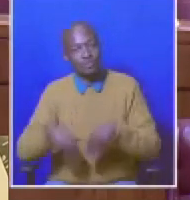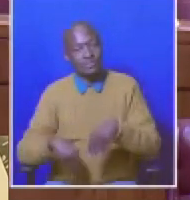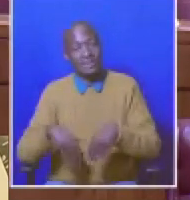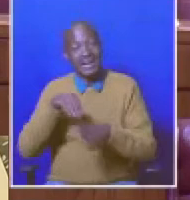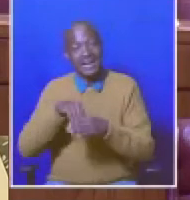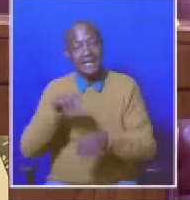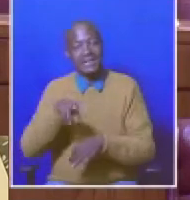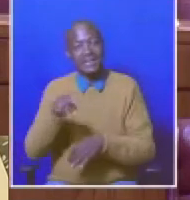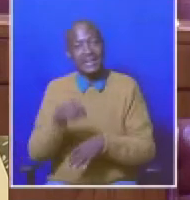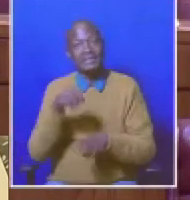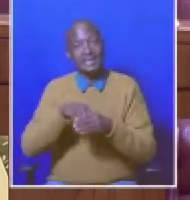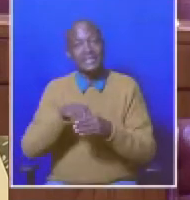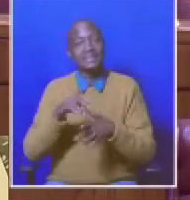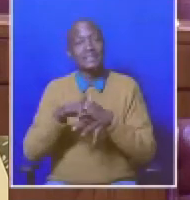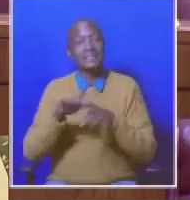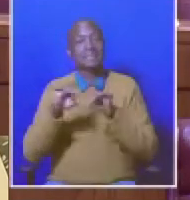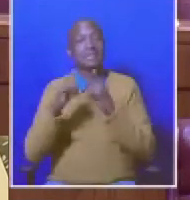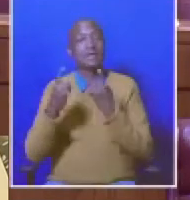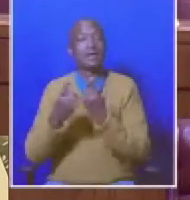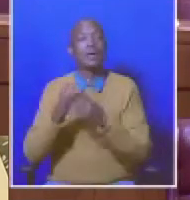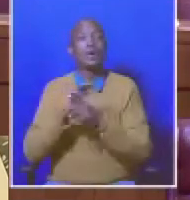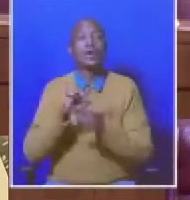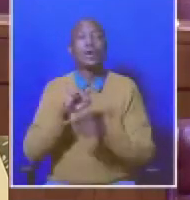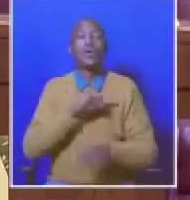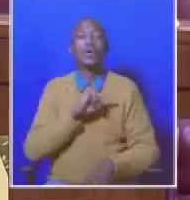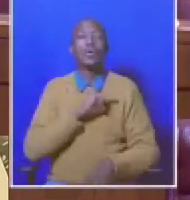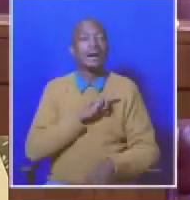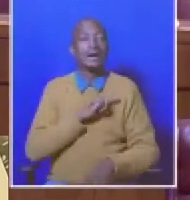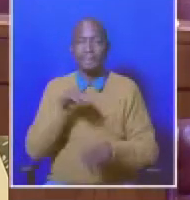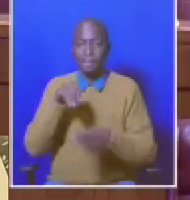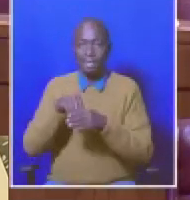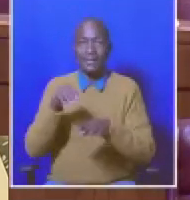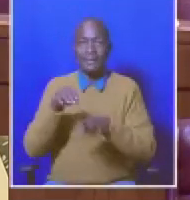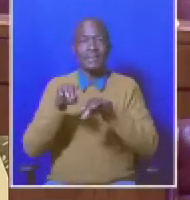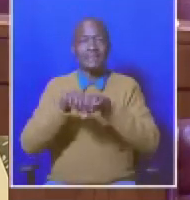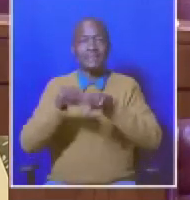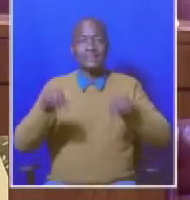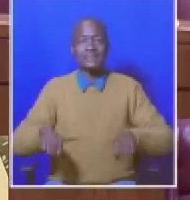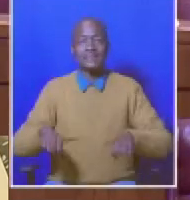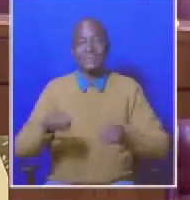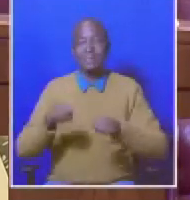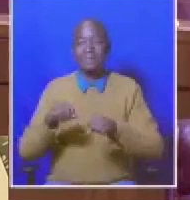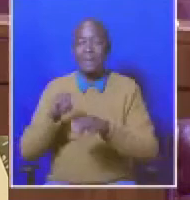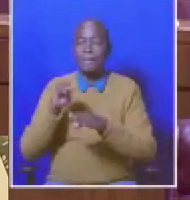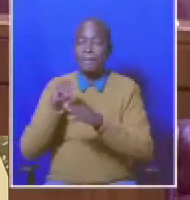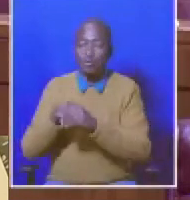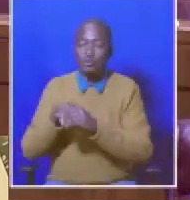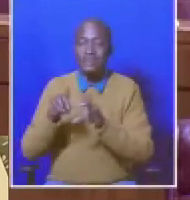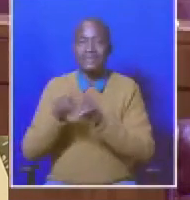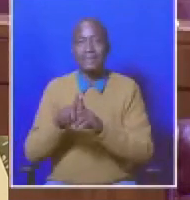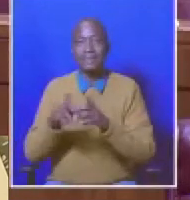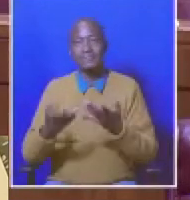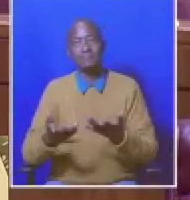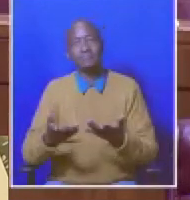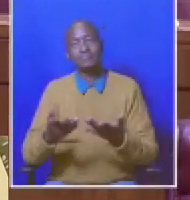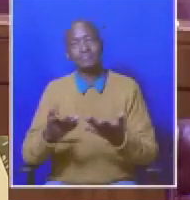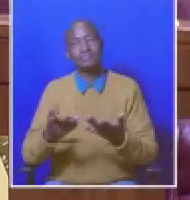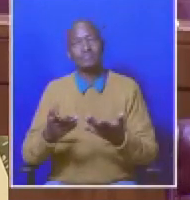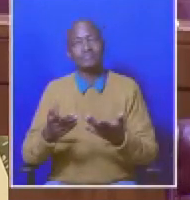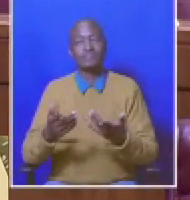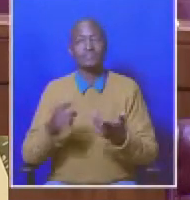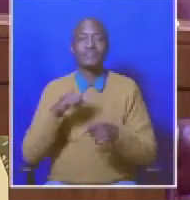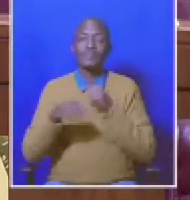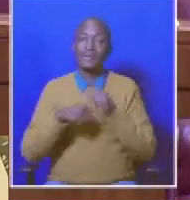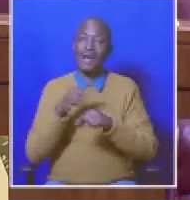the department. Why is there in the system nothing built in, like in terms of the